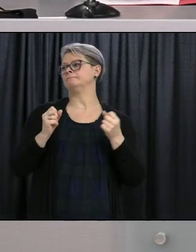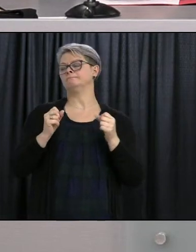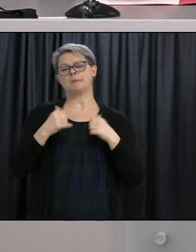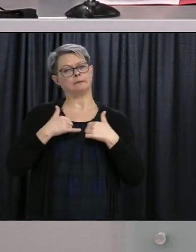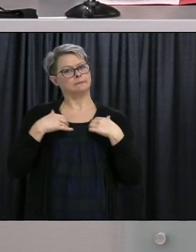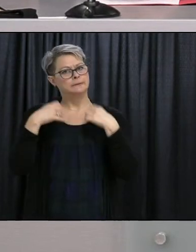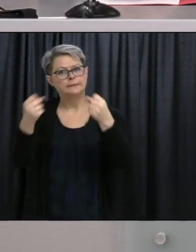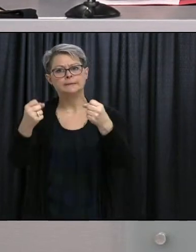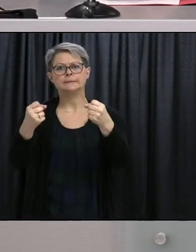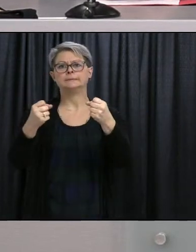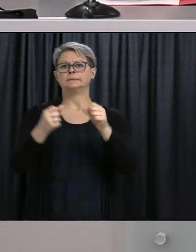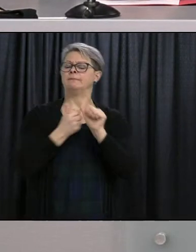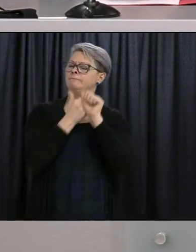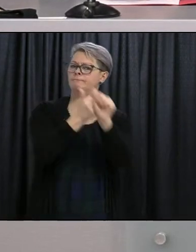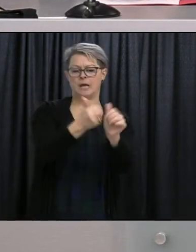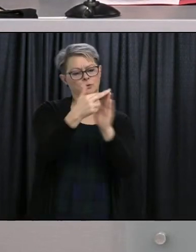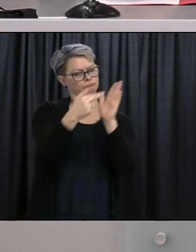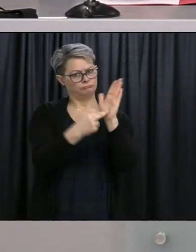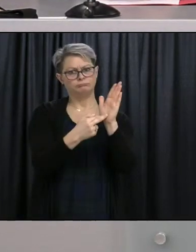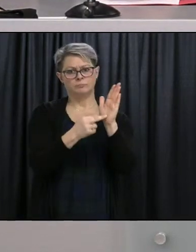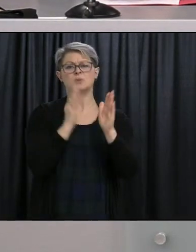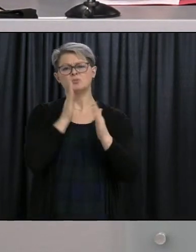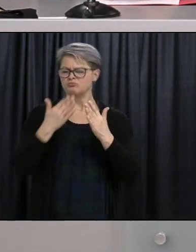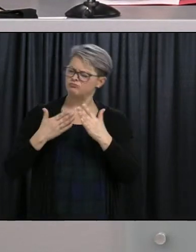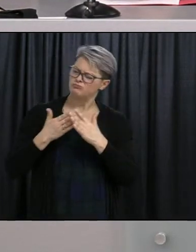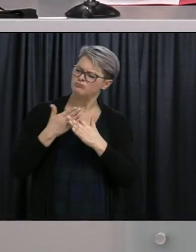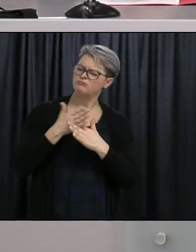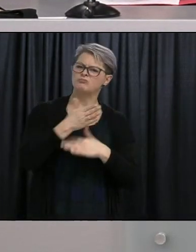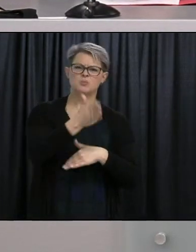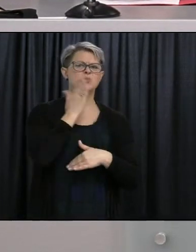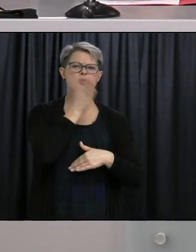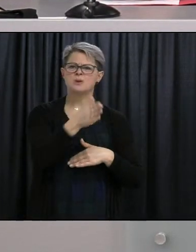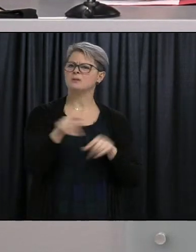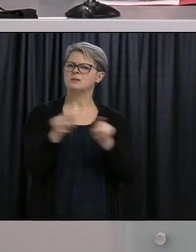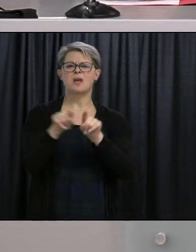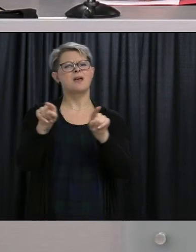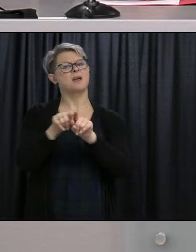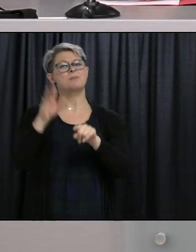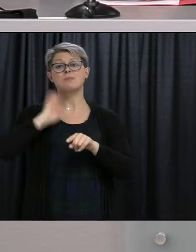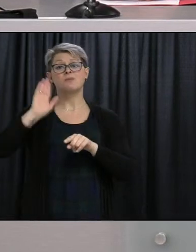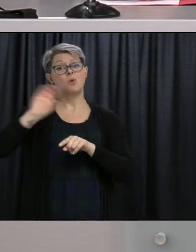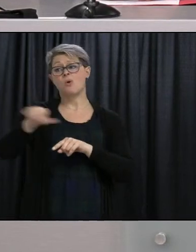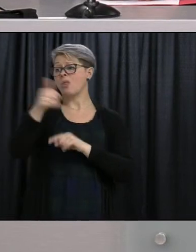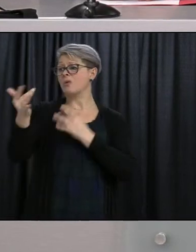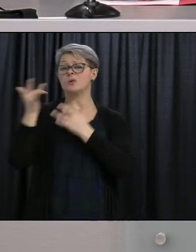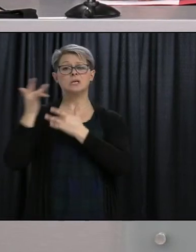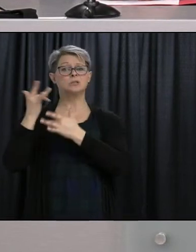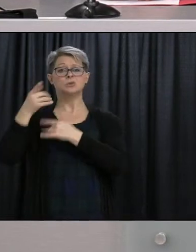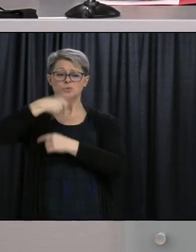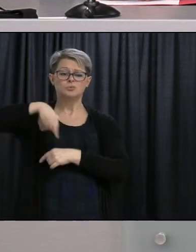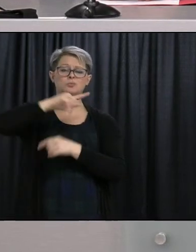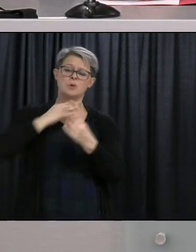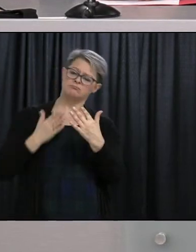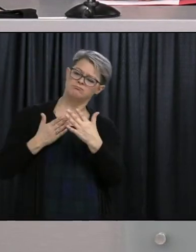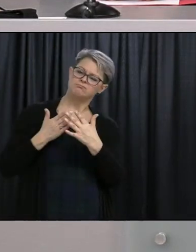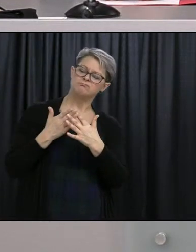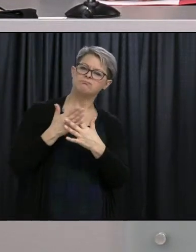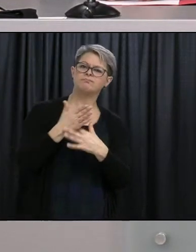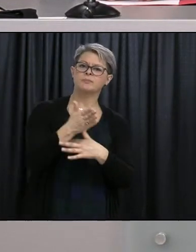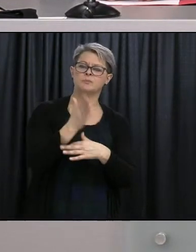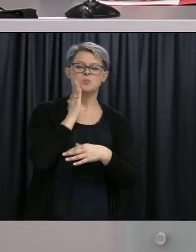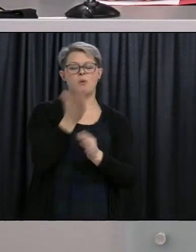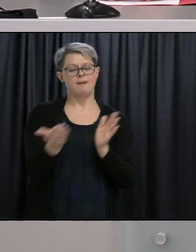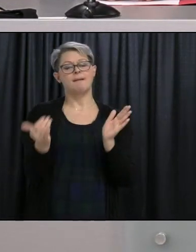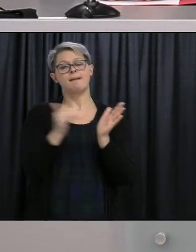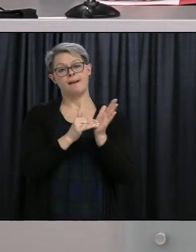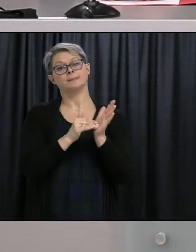the advice, and we will get through this. We've got through other issues before. We will get through this one as well.